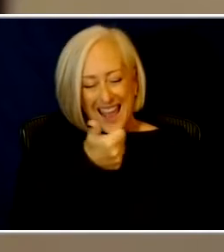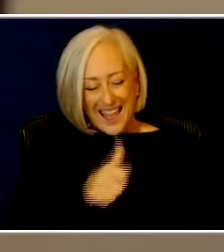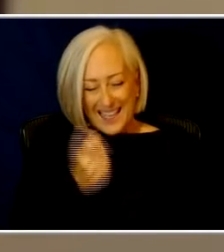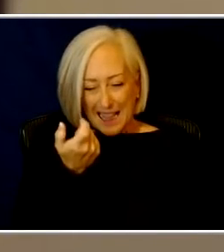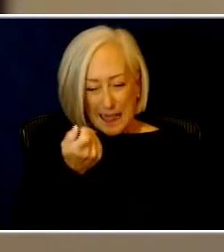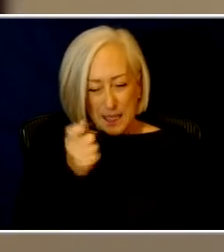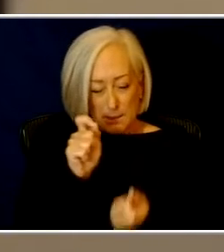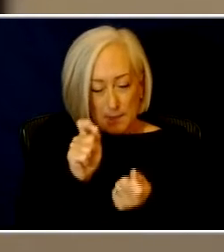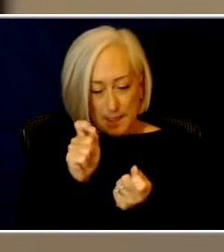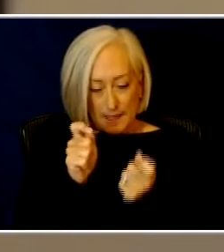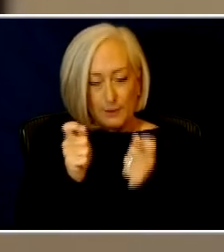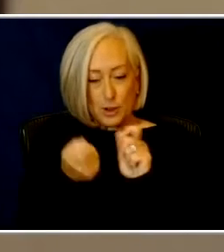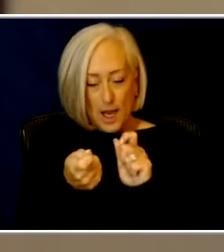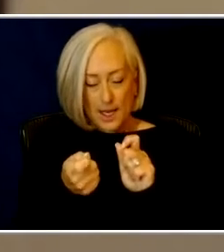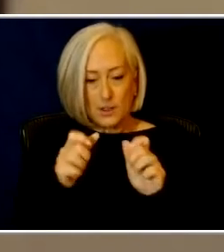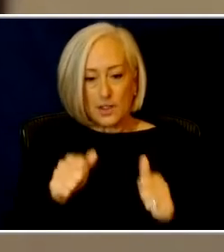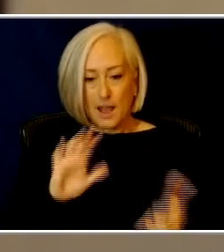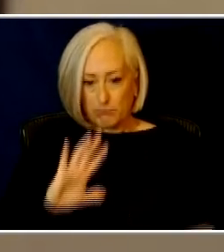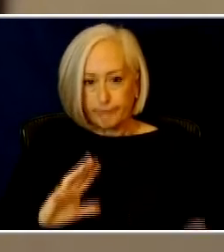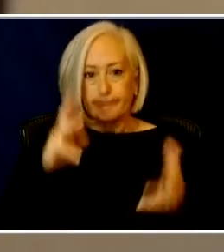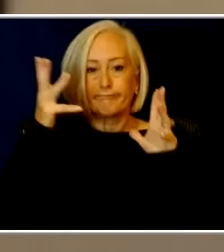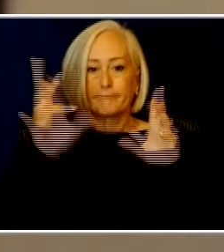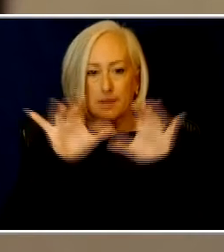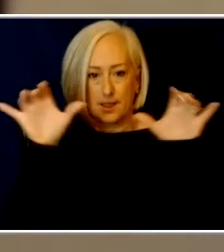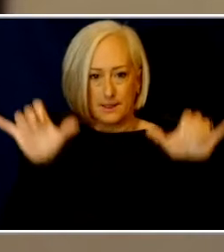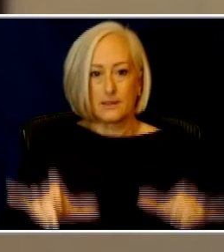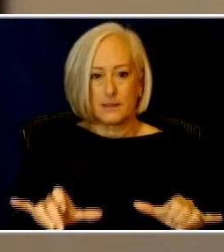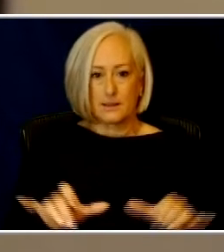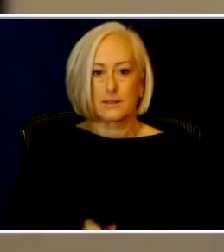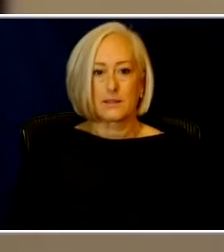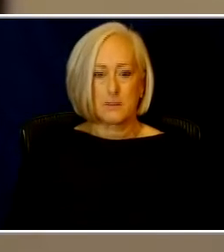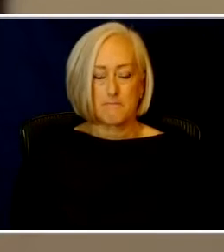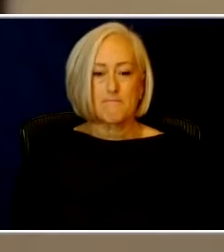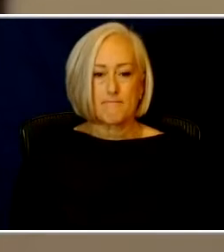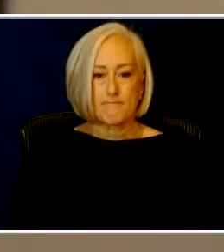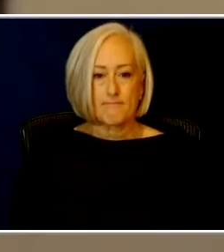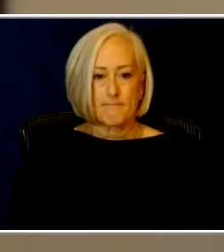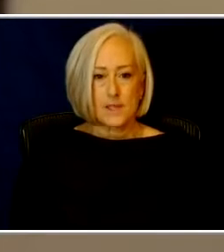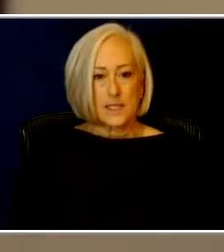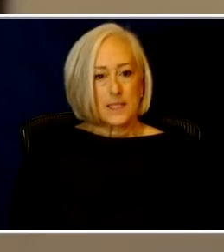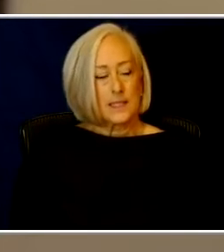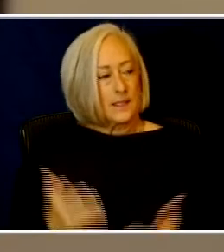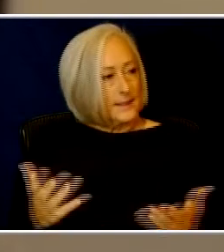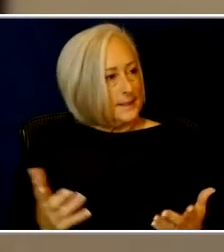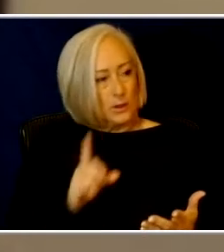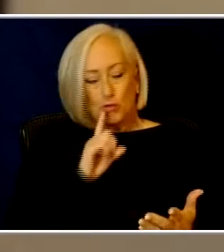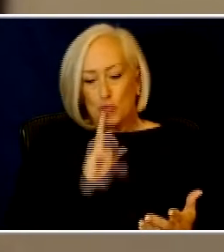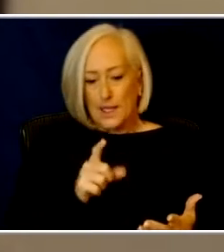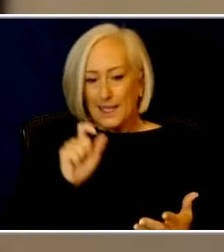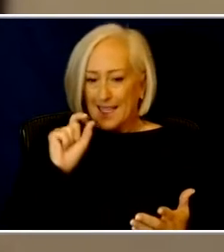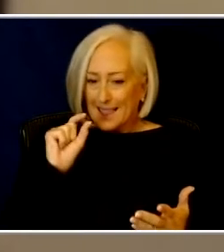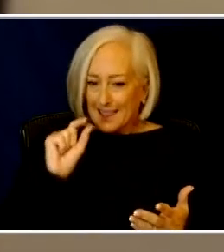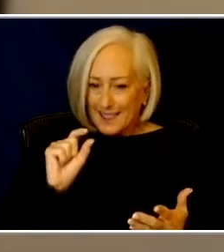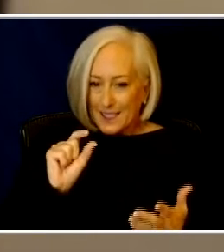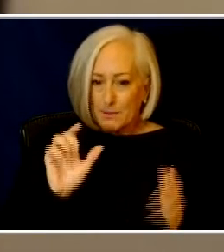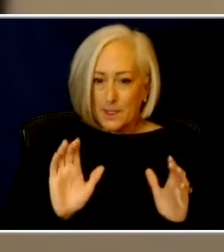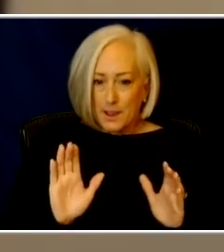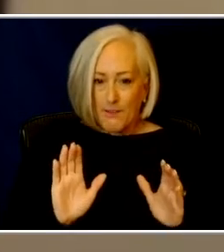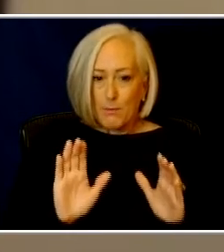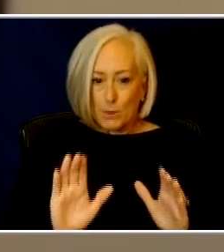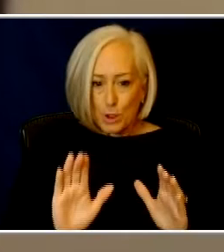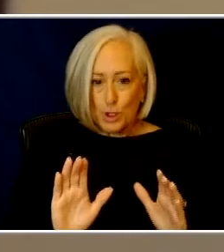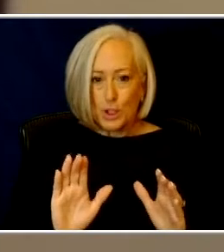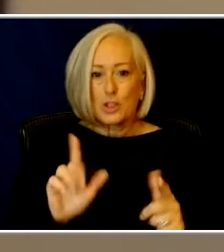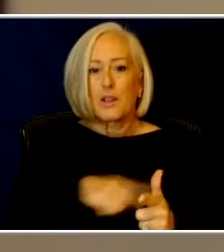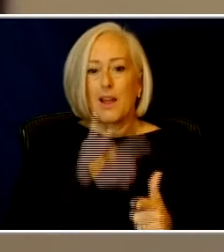very terrible. I mean, I just don't think there's a way to look at it. It just takes a little bit of push, and we're right back into